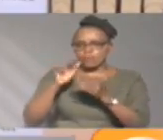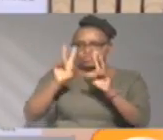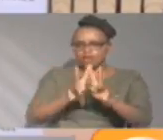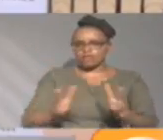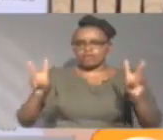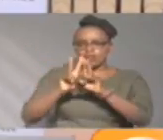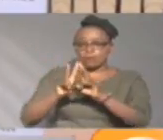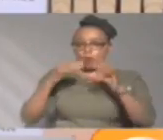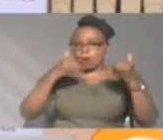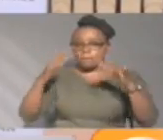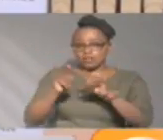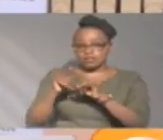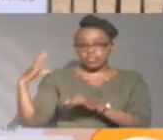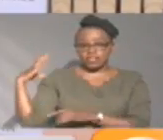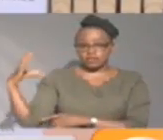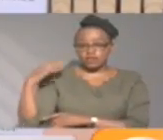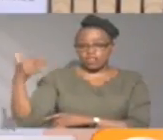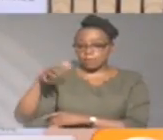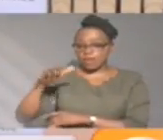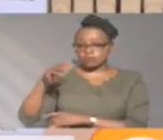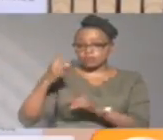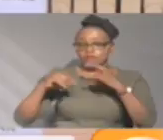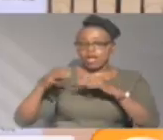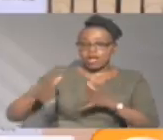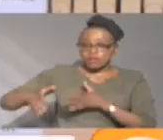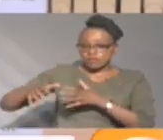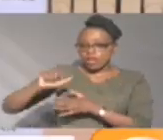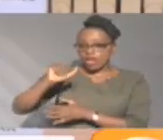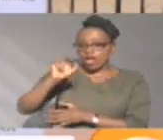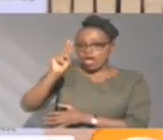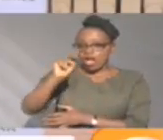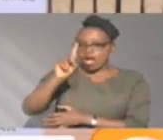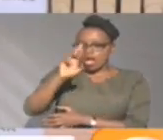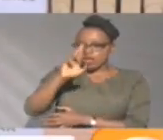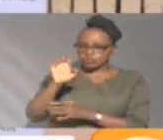player of the tournament. The basketball player beat rugby player Andrew Amonde,